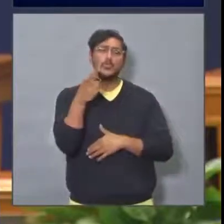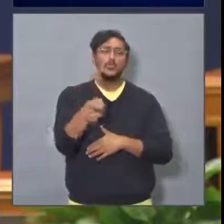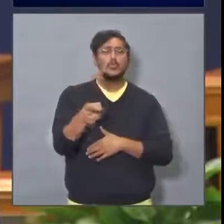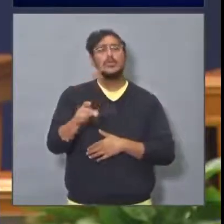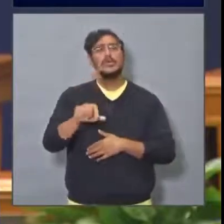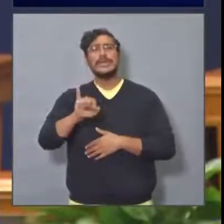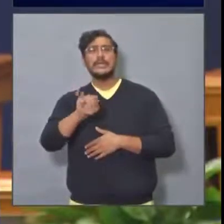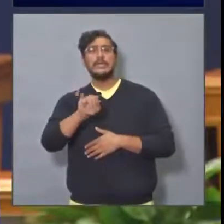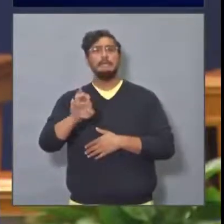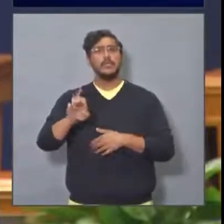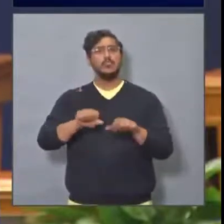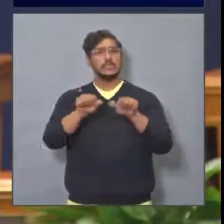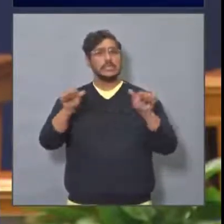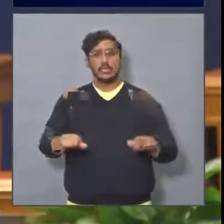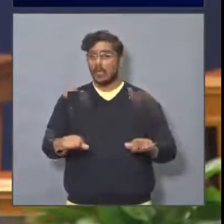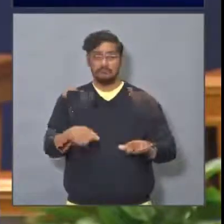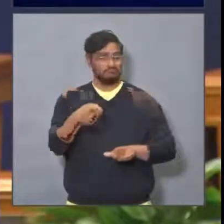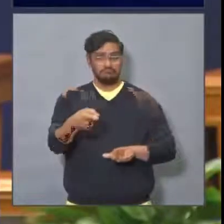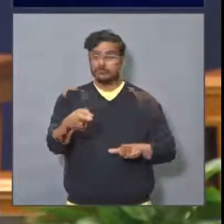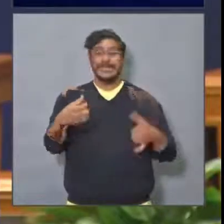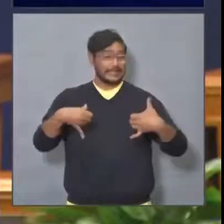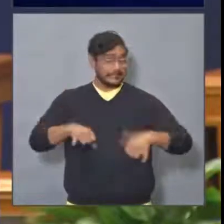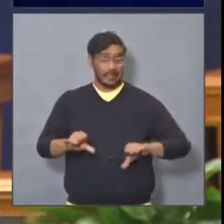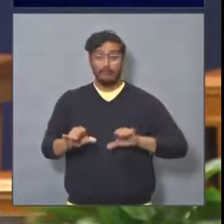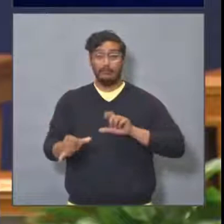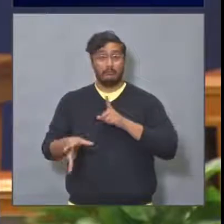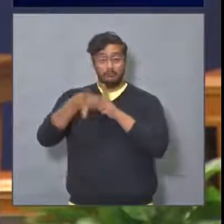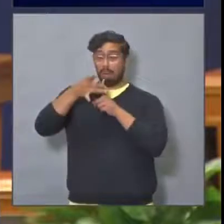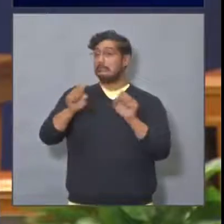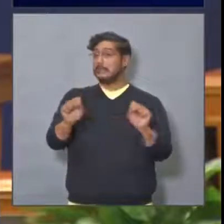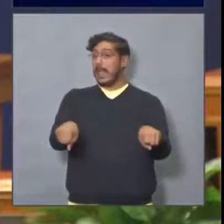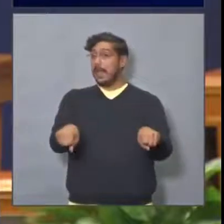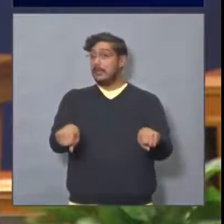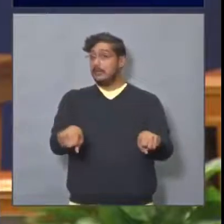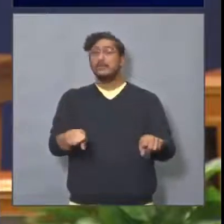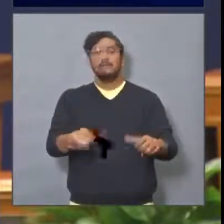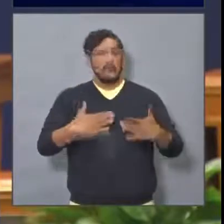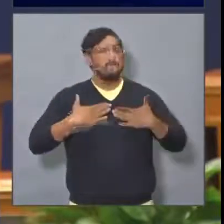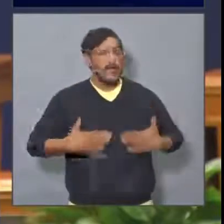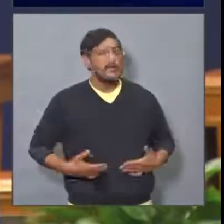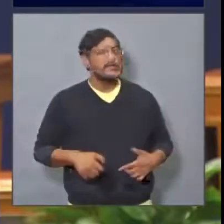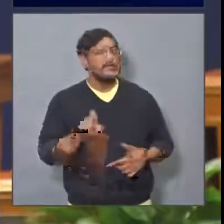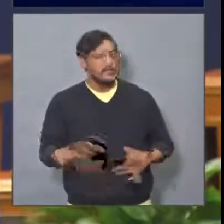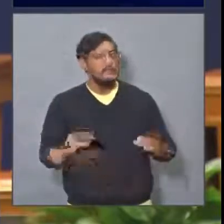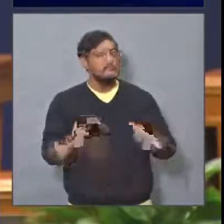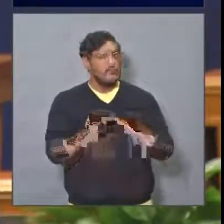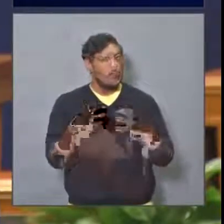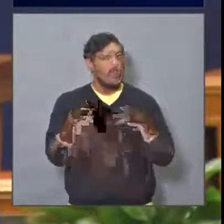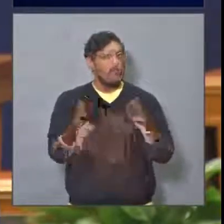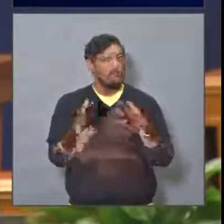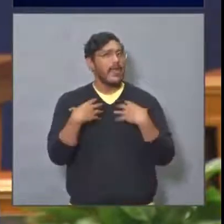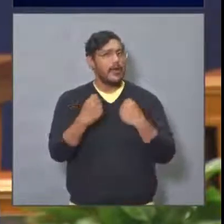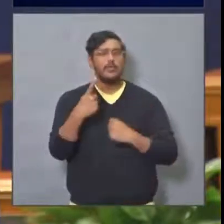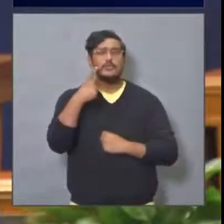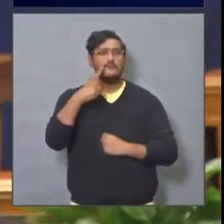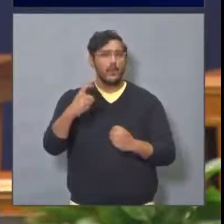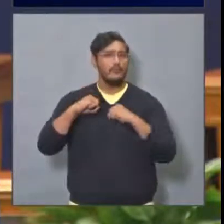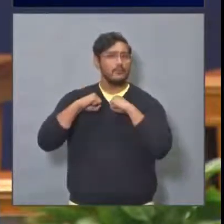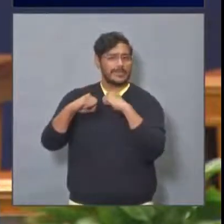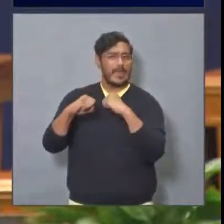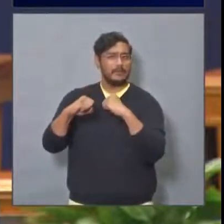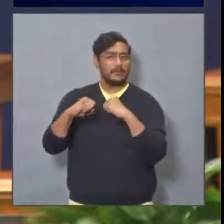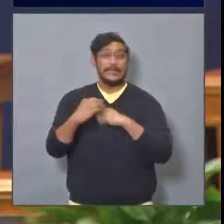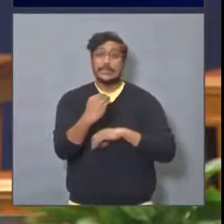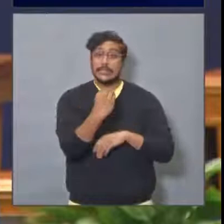systems are not immune to COVID-19, it is true that our bodies need us healthy to combat the virus. Please get rest,